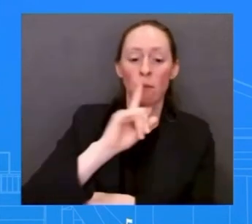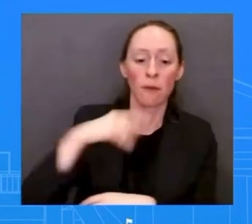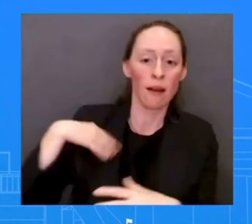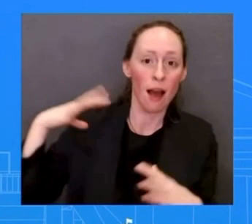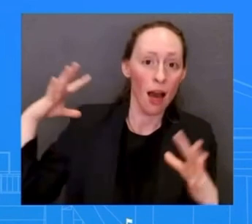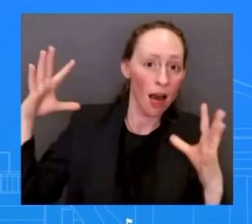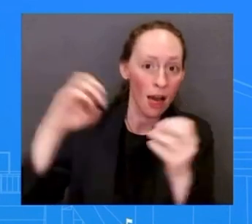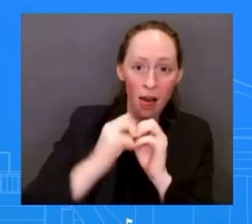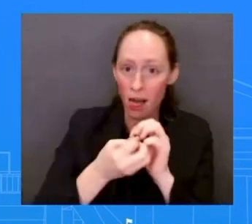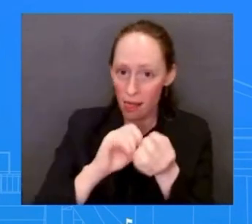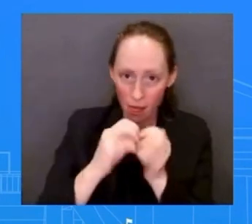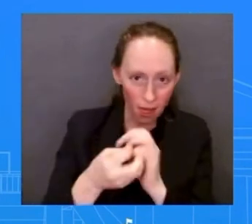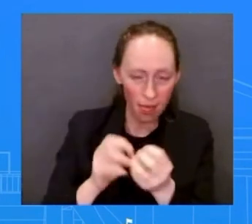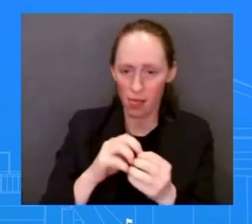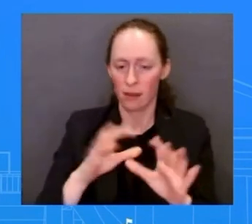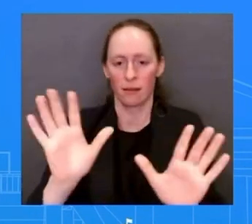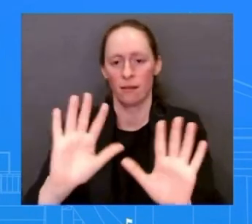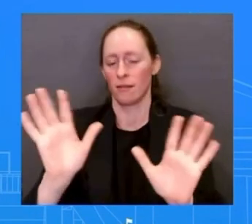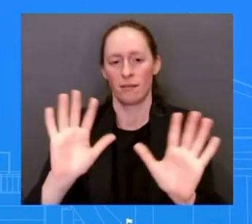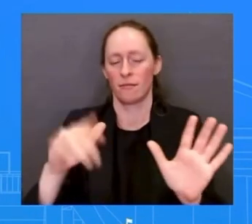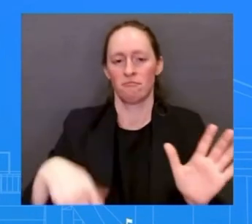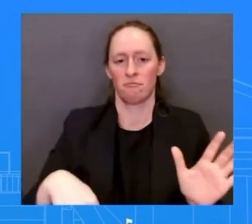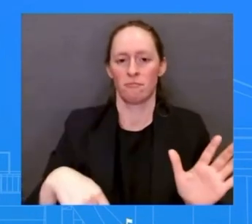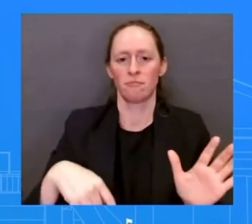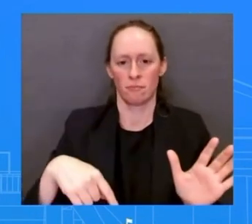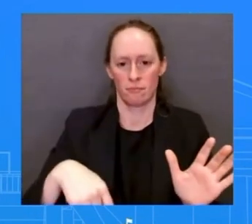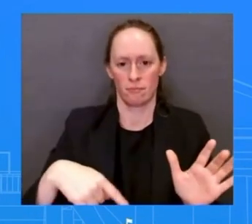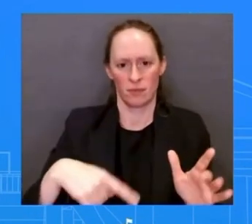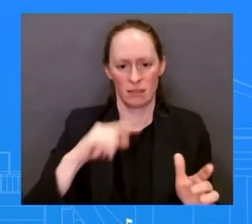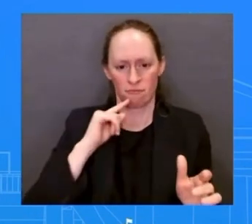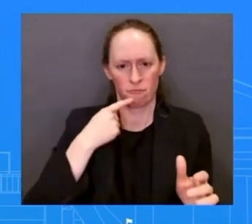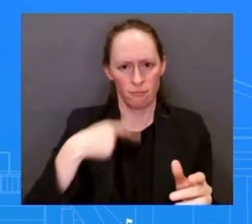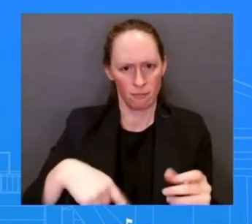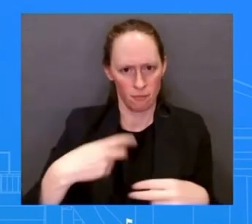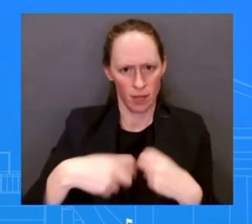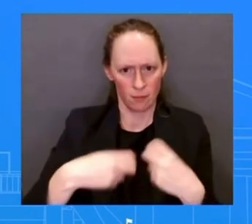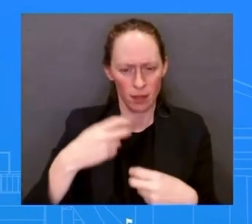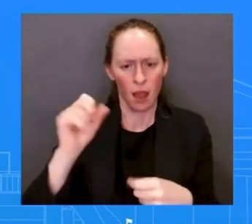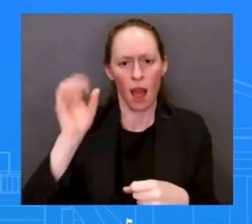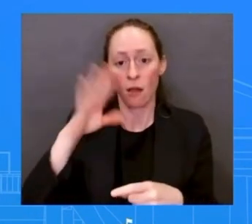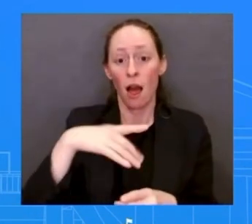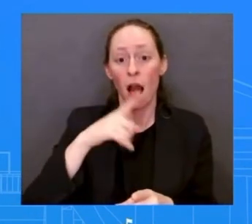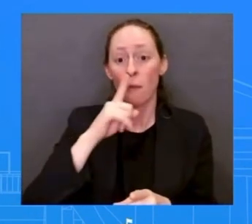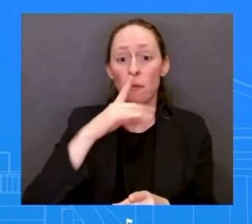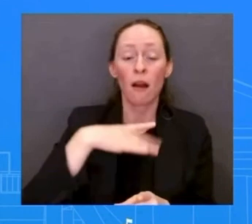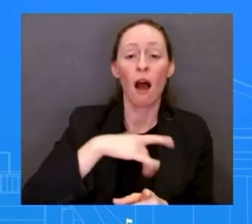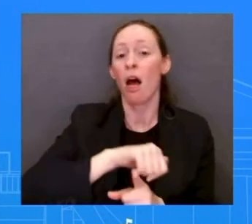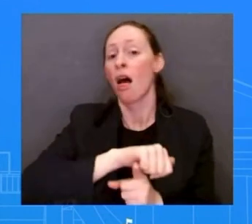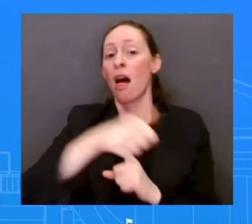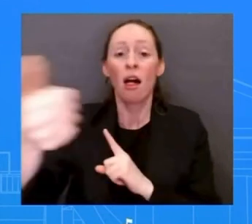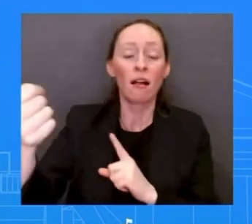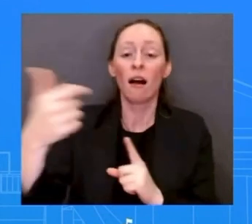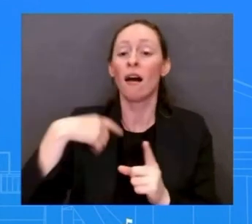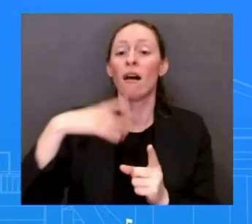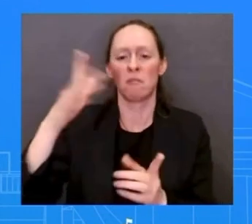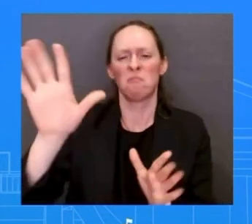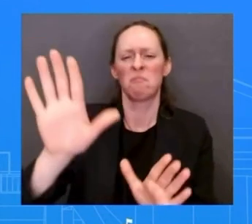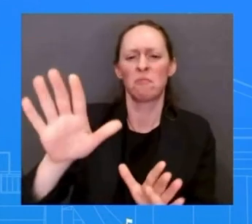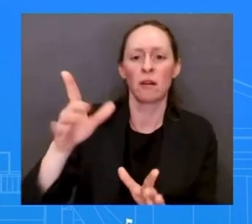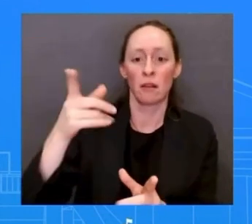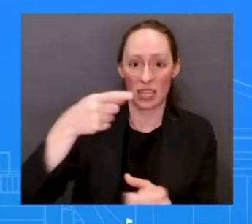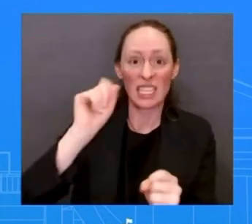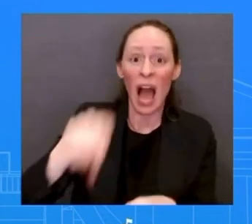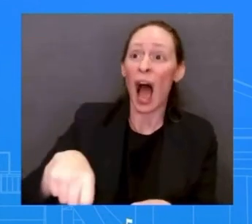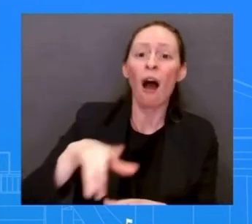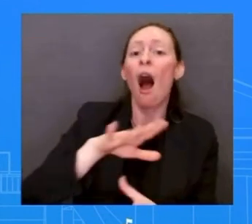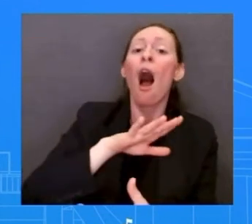discrimination. This is going to clearly open another avenue, another door to discriminating against a vulnerable community. And so the president is going to continue